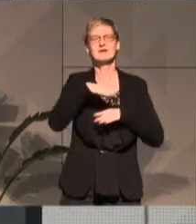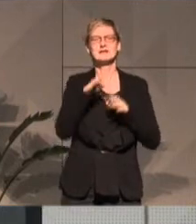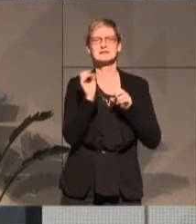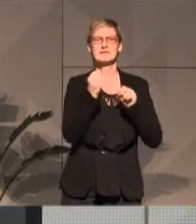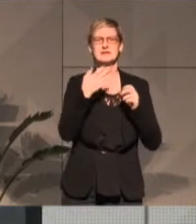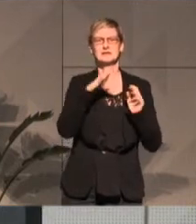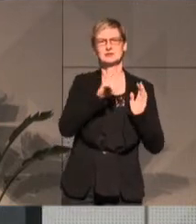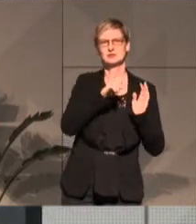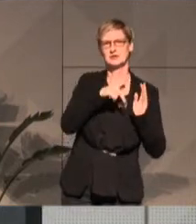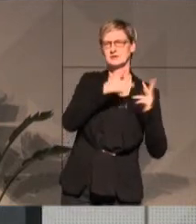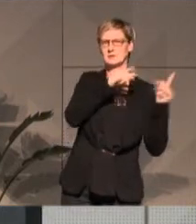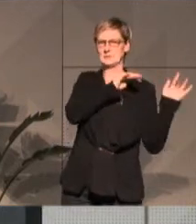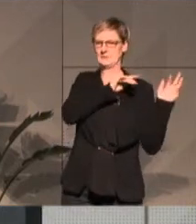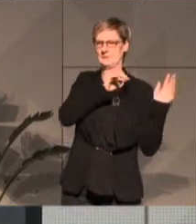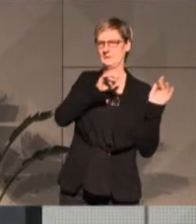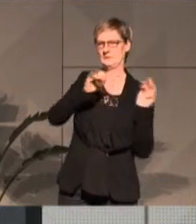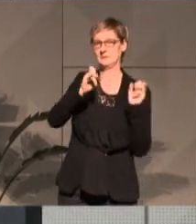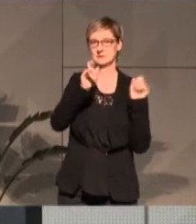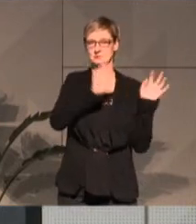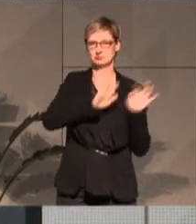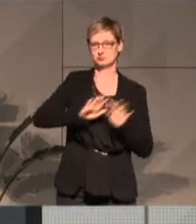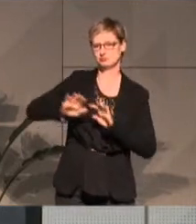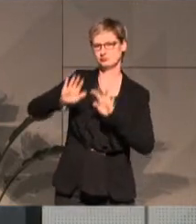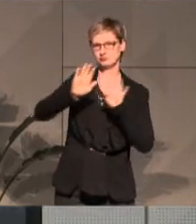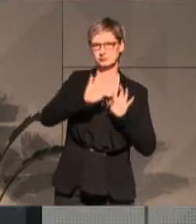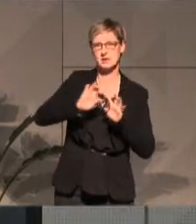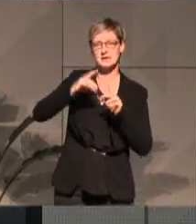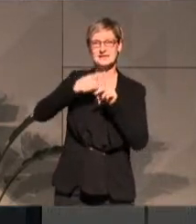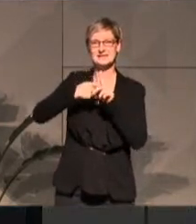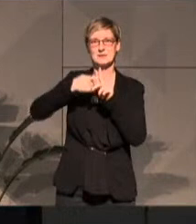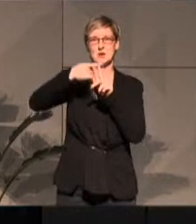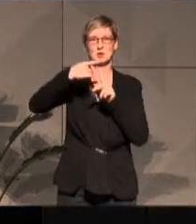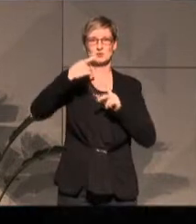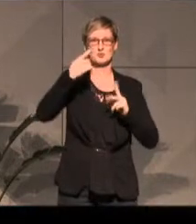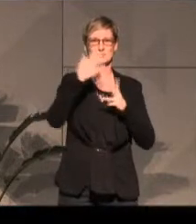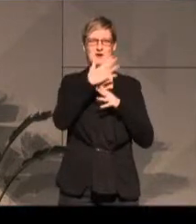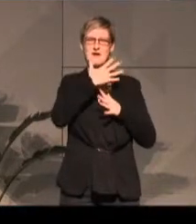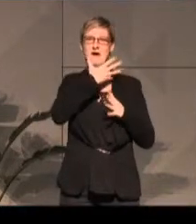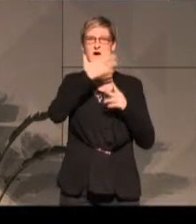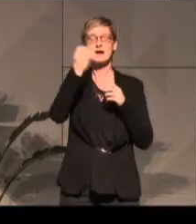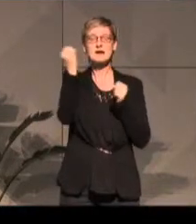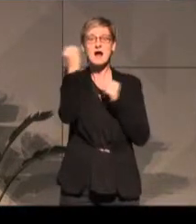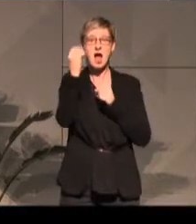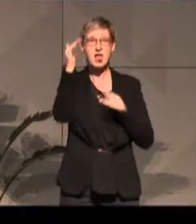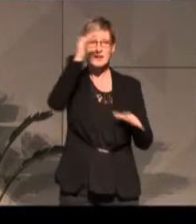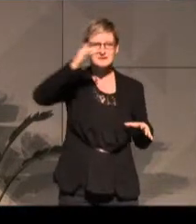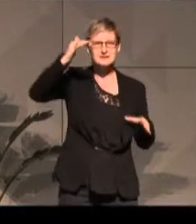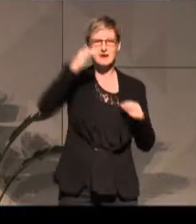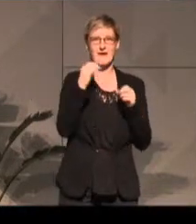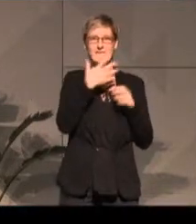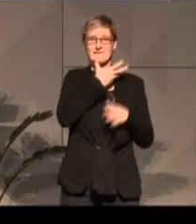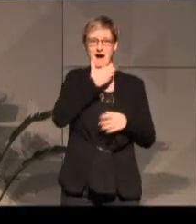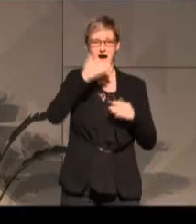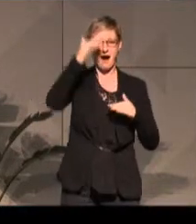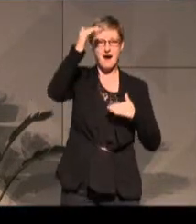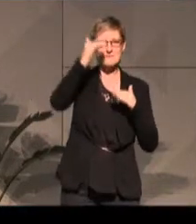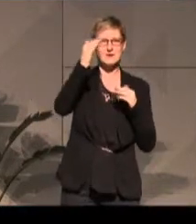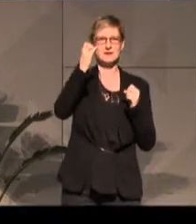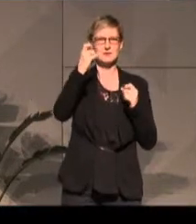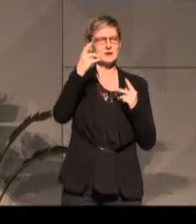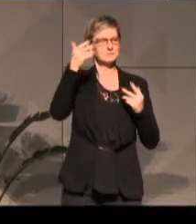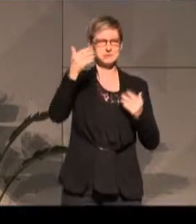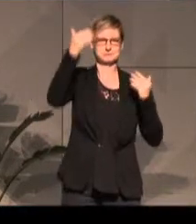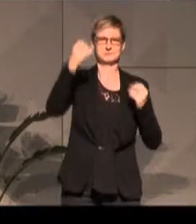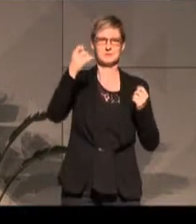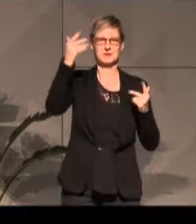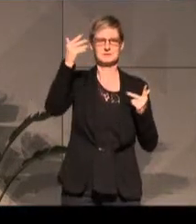our weather impact. It impacts our weather systems, and once this temperature contrast is less pronounced, because the Arctic warms up more